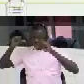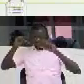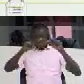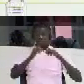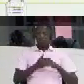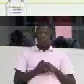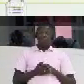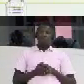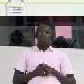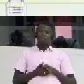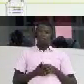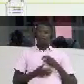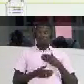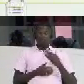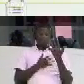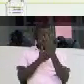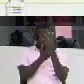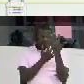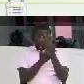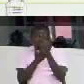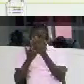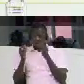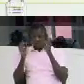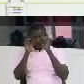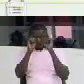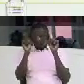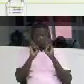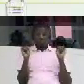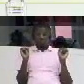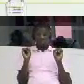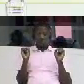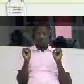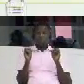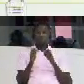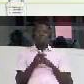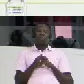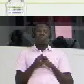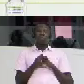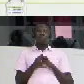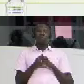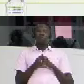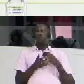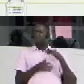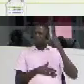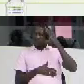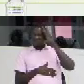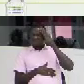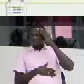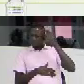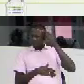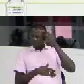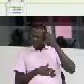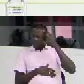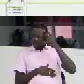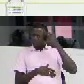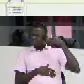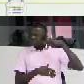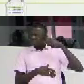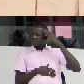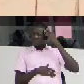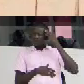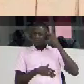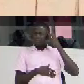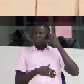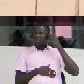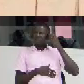seet. They took their mirror, gisuñ dara. they checked, they did not find anything. ma xalaat si ma xel ne. I thought in my